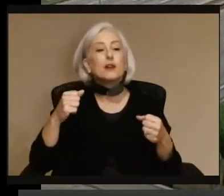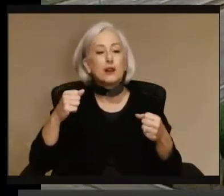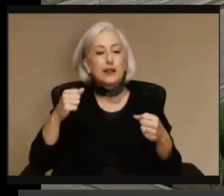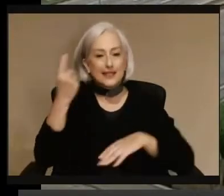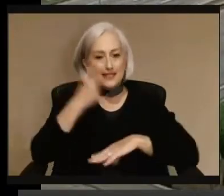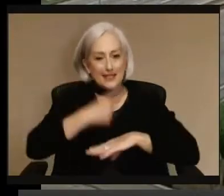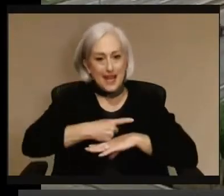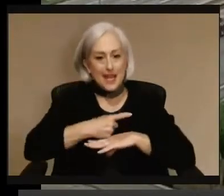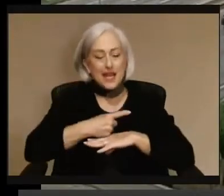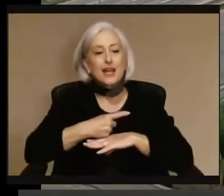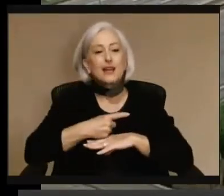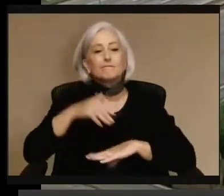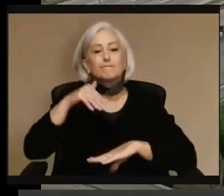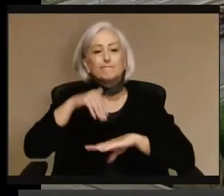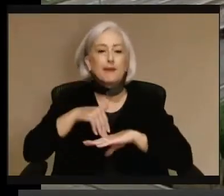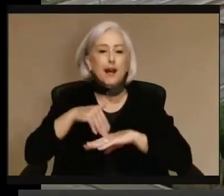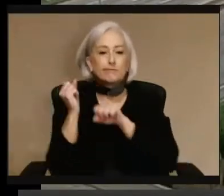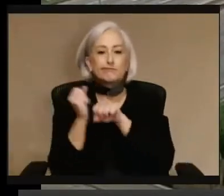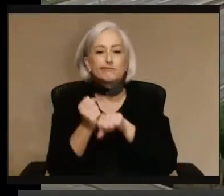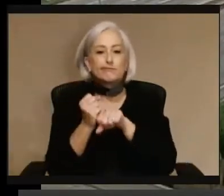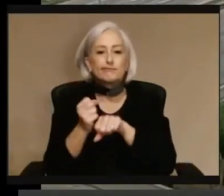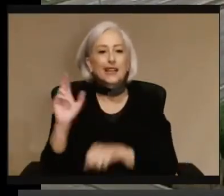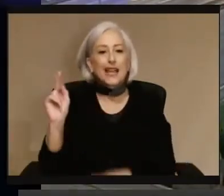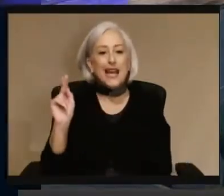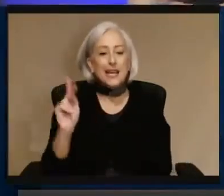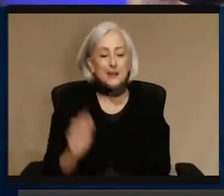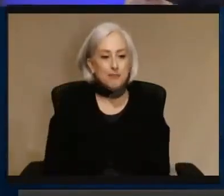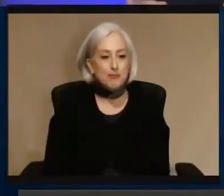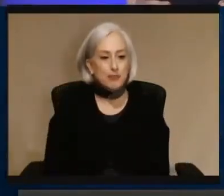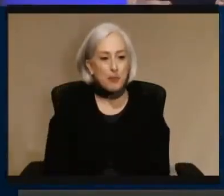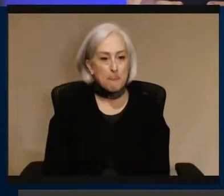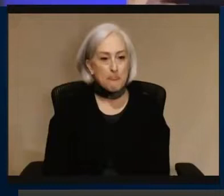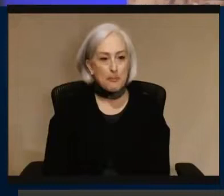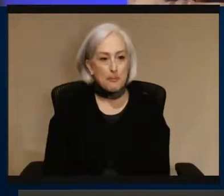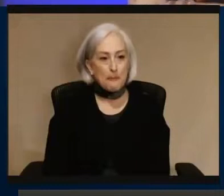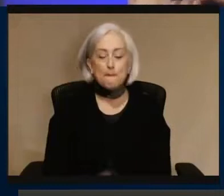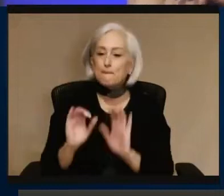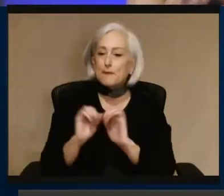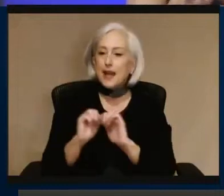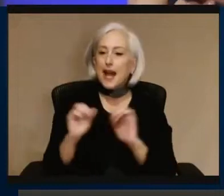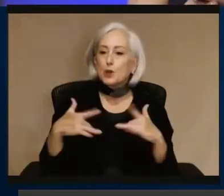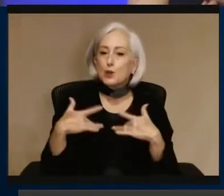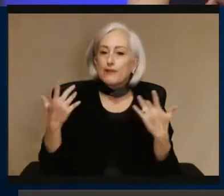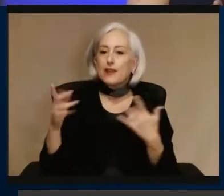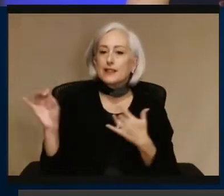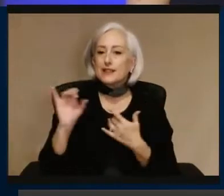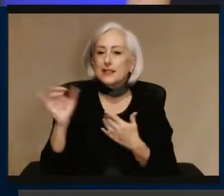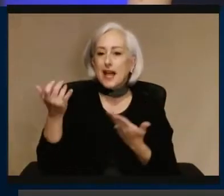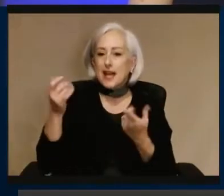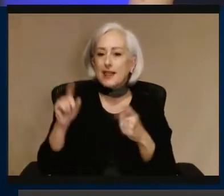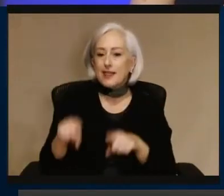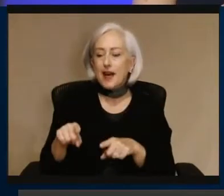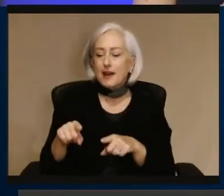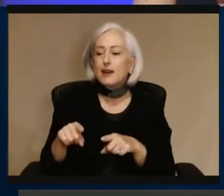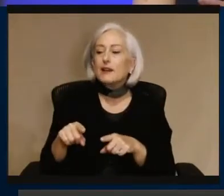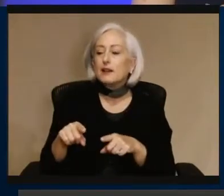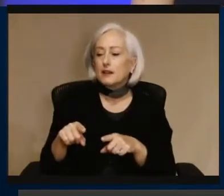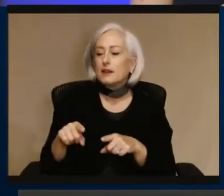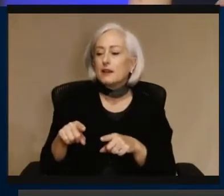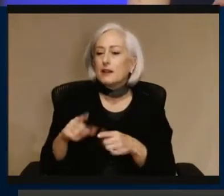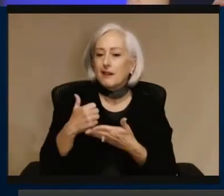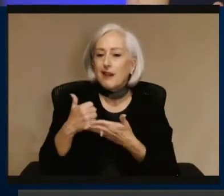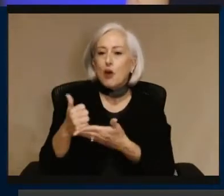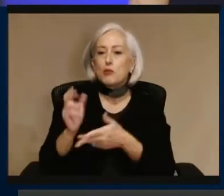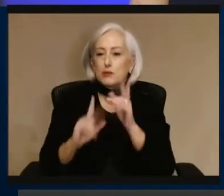how do days like this, events like this, overall in the community, help people dealing with mental